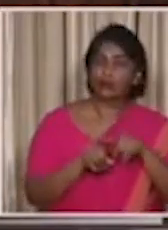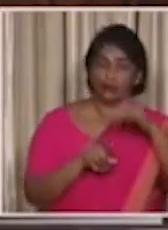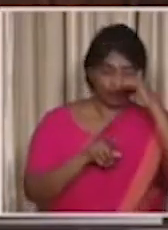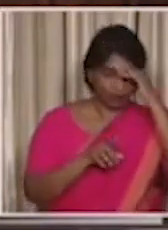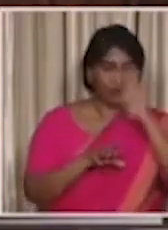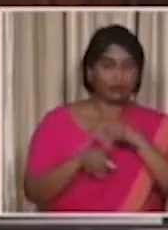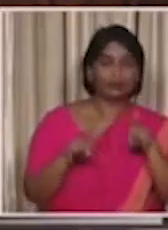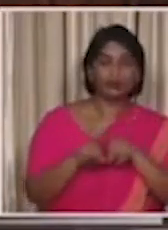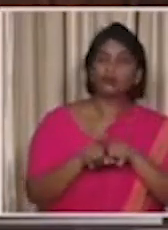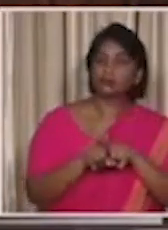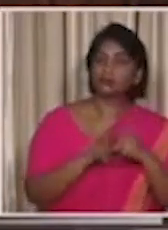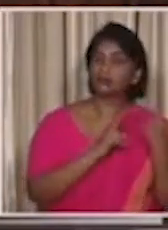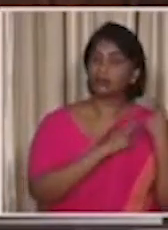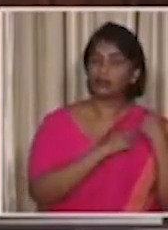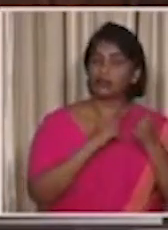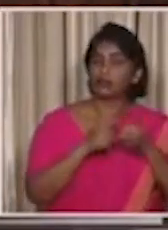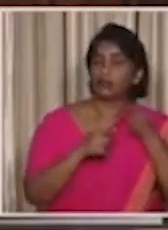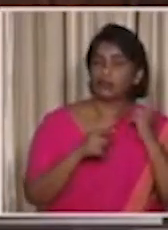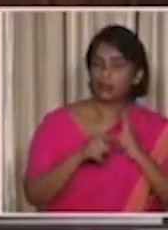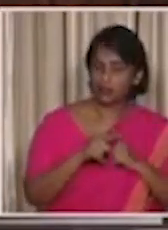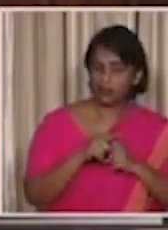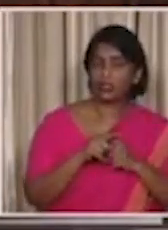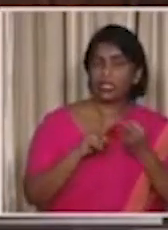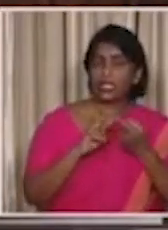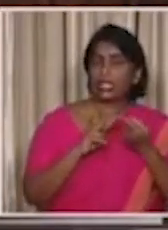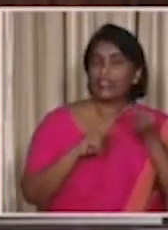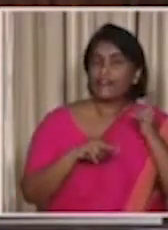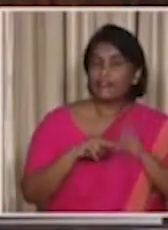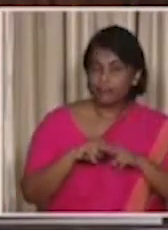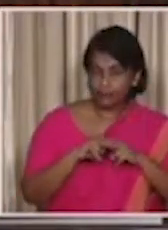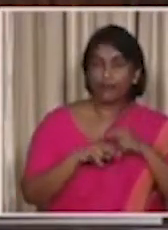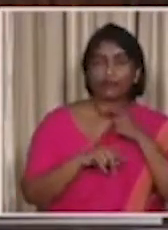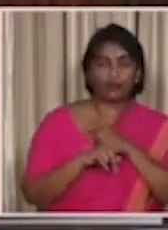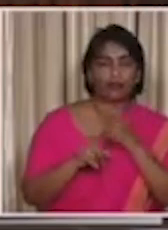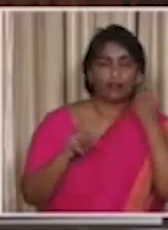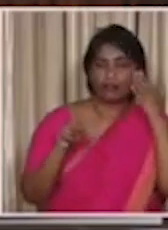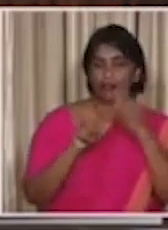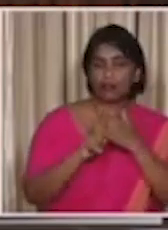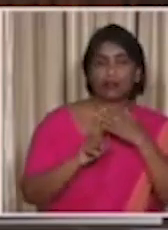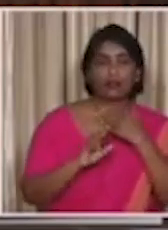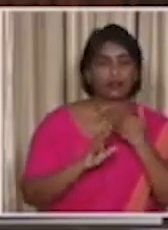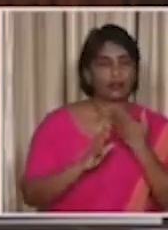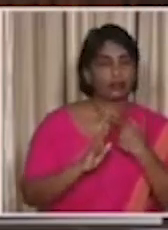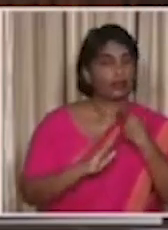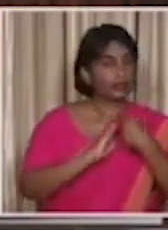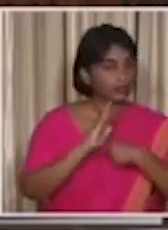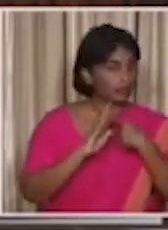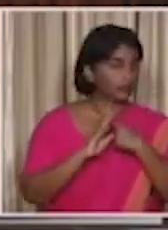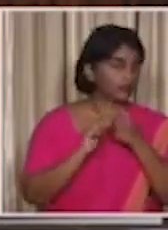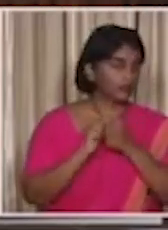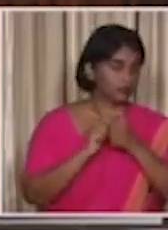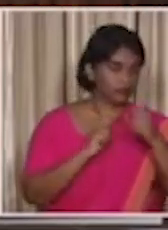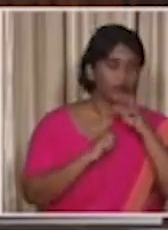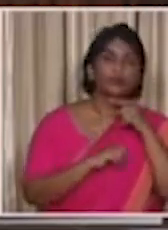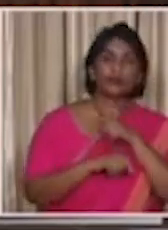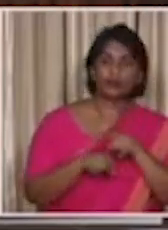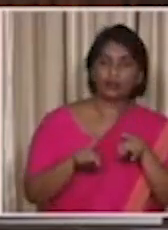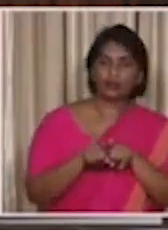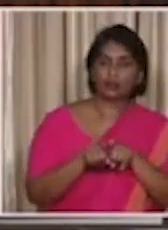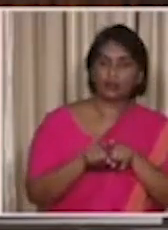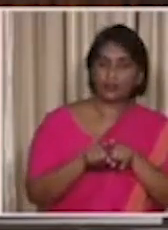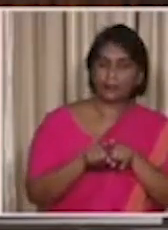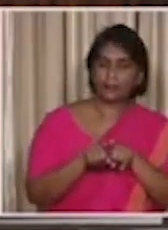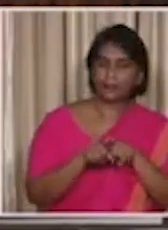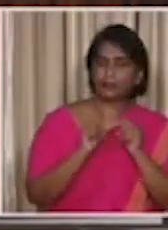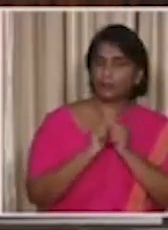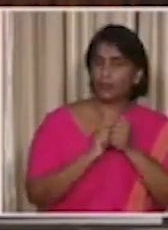the ability to lead by example if they expect people to follow. Sri Lankans are very resilient. and will buckle up and do what